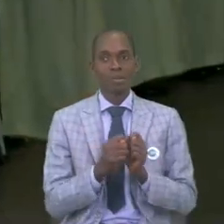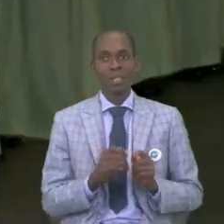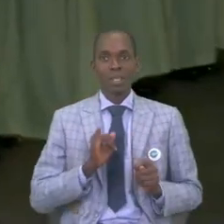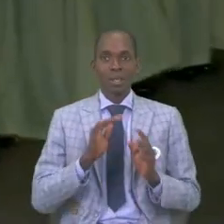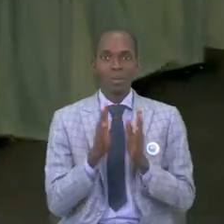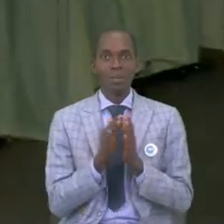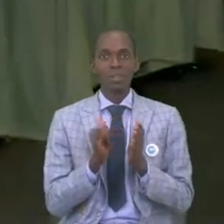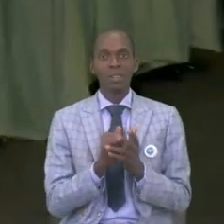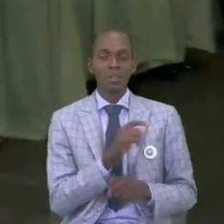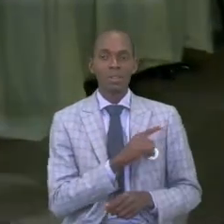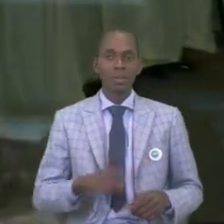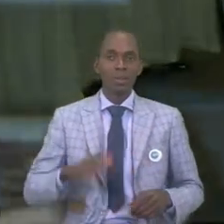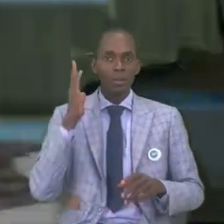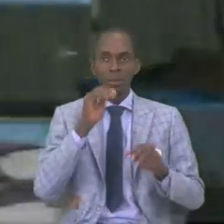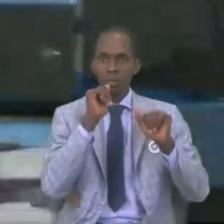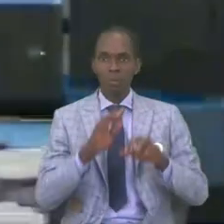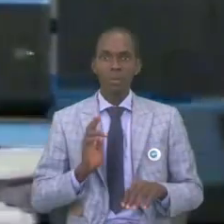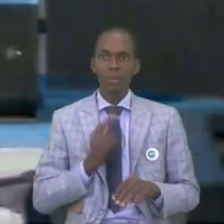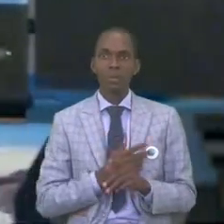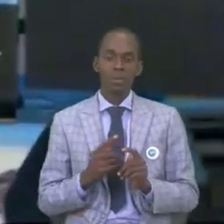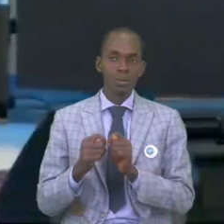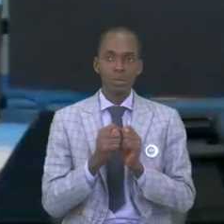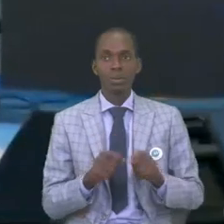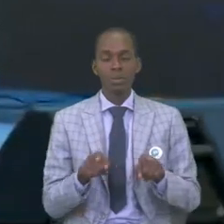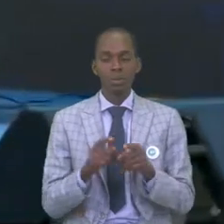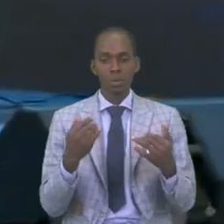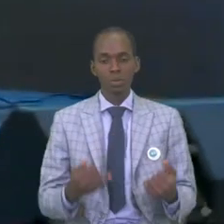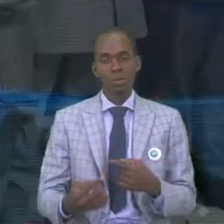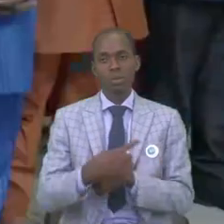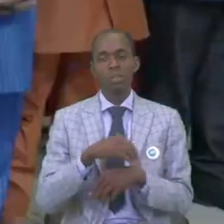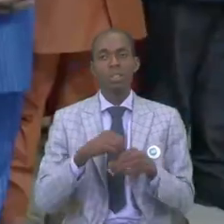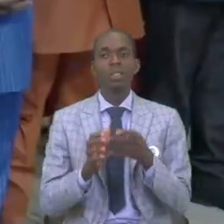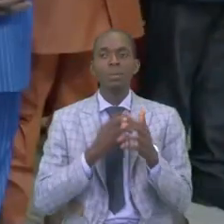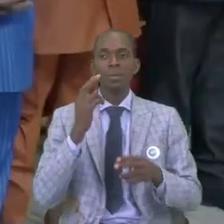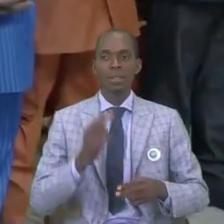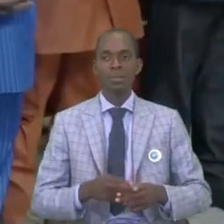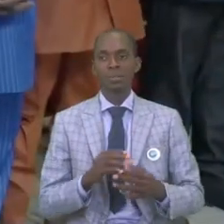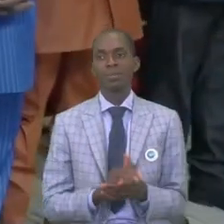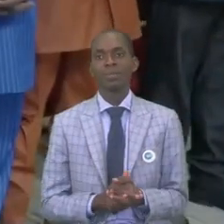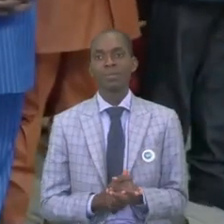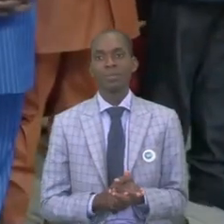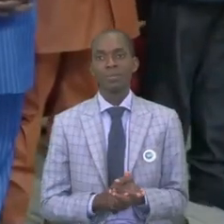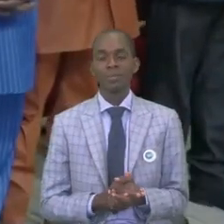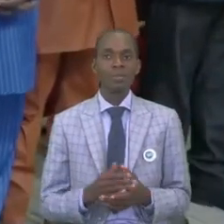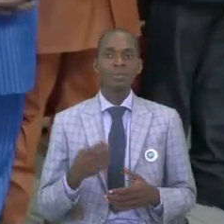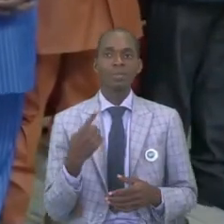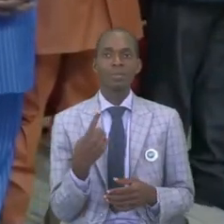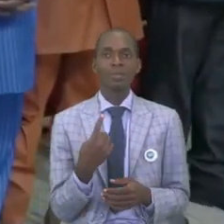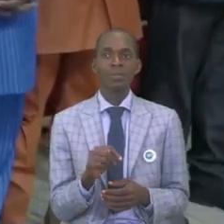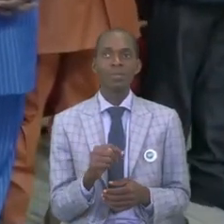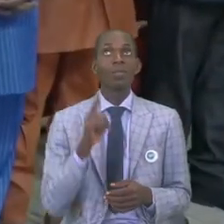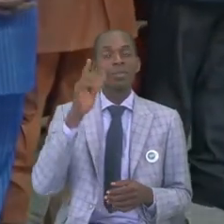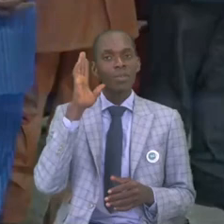will bless us together, even today in Jesus' name. He reveal His mind to us.